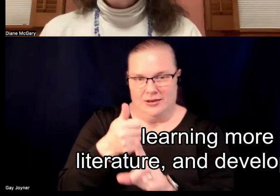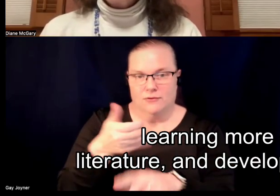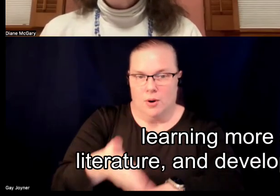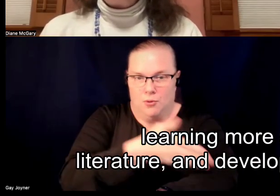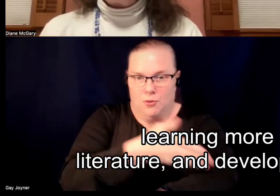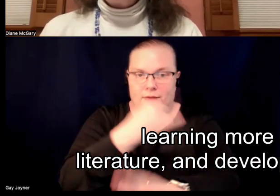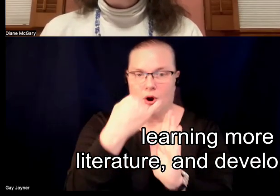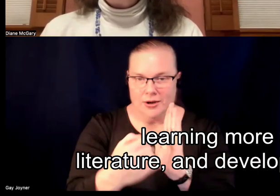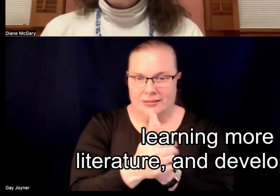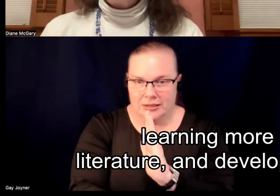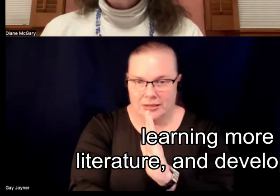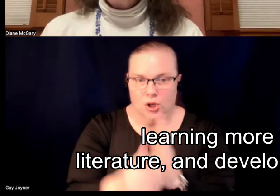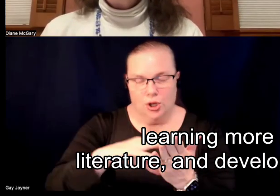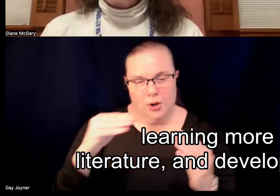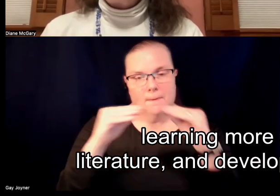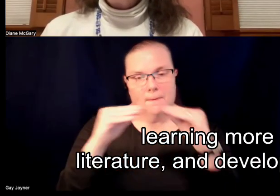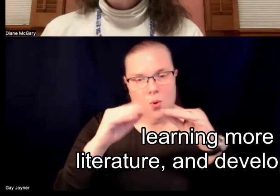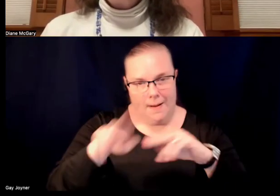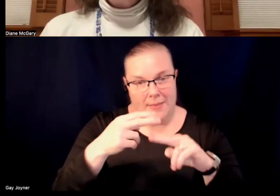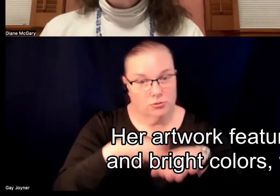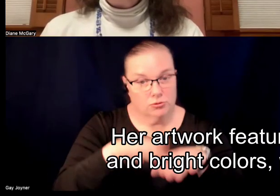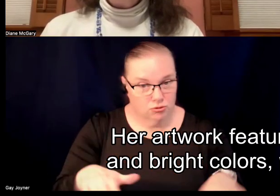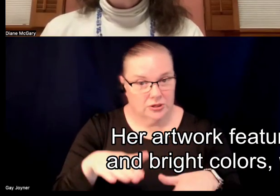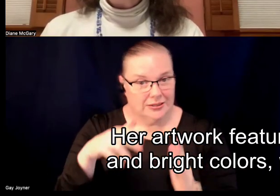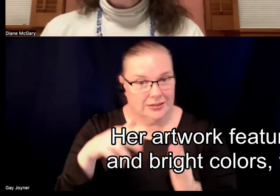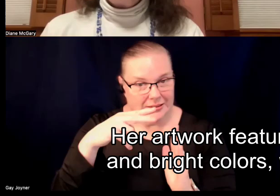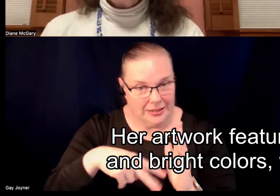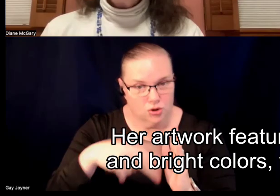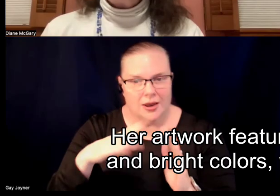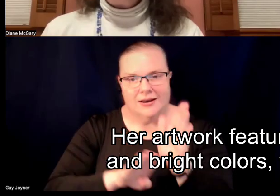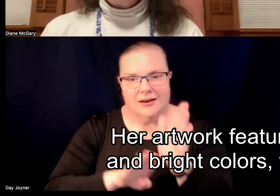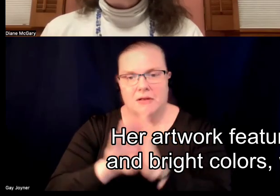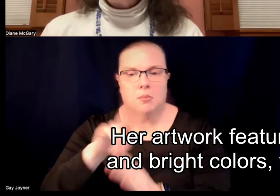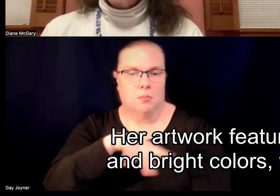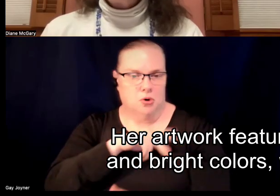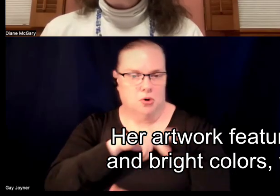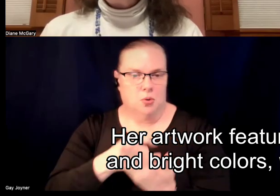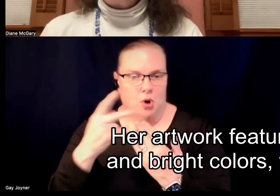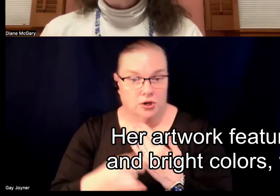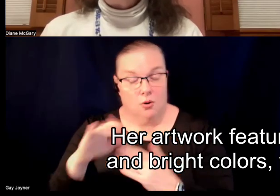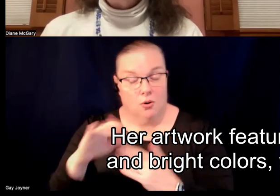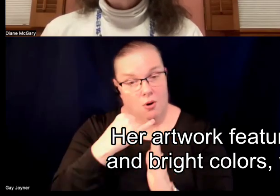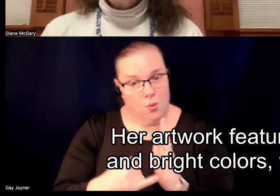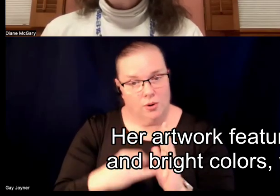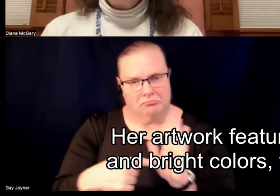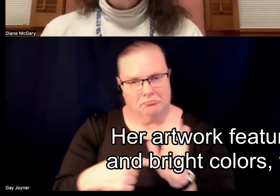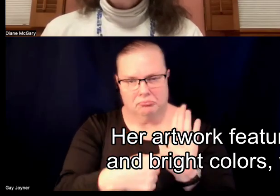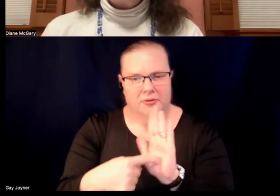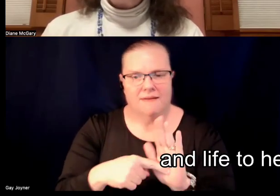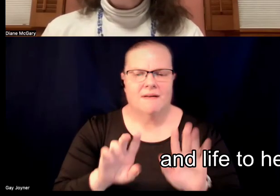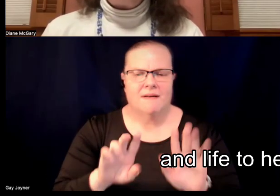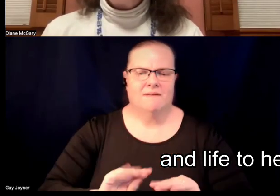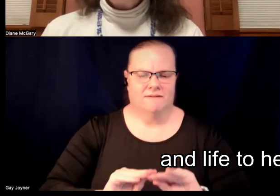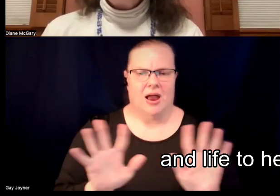children's literature, and developing personal projects. Her artwork features vibrant textures and bright colors which bring